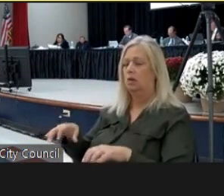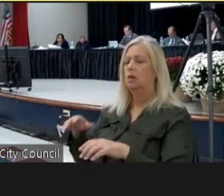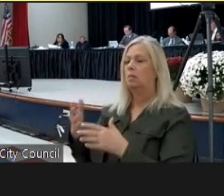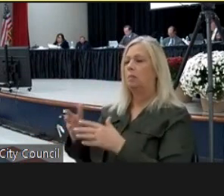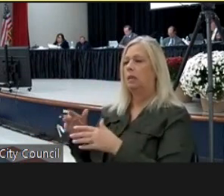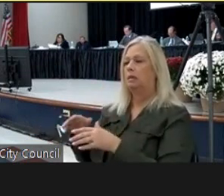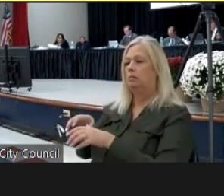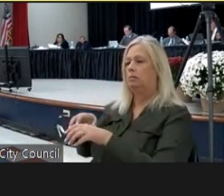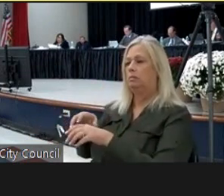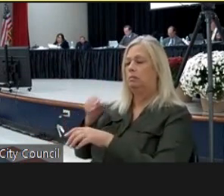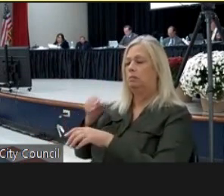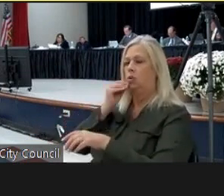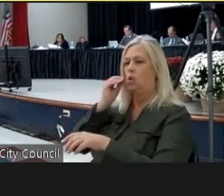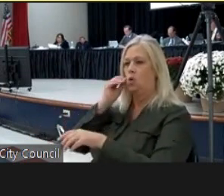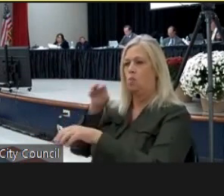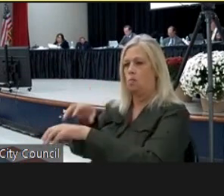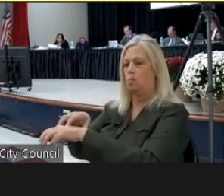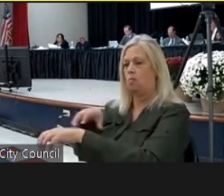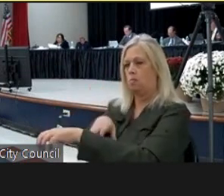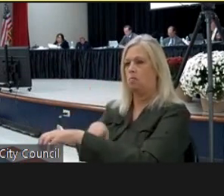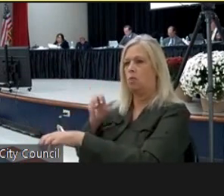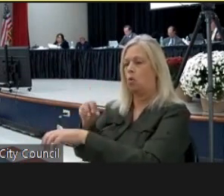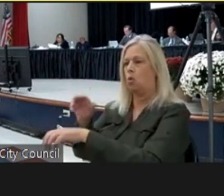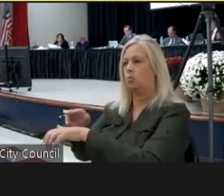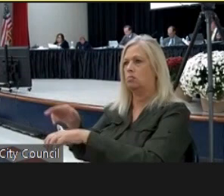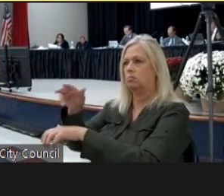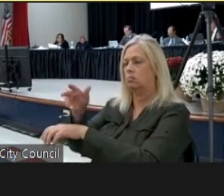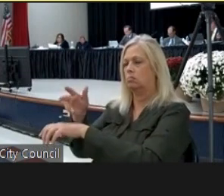or above a garage, similar to a garage apartment.